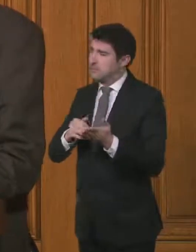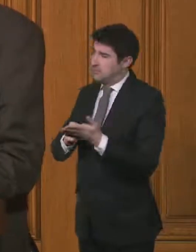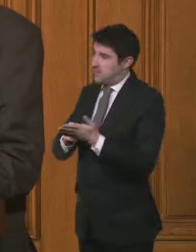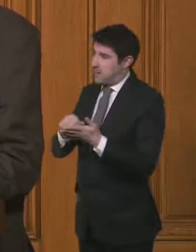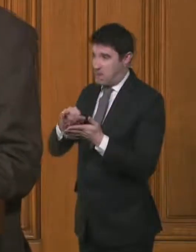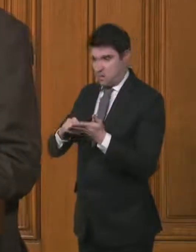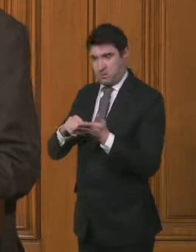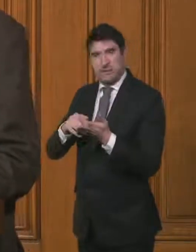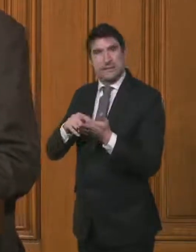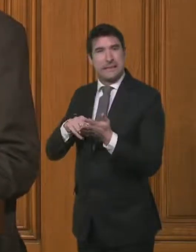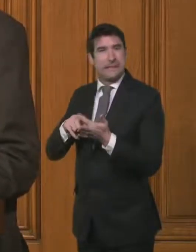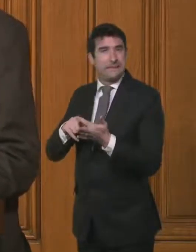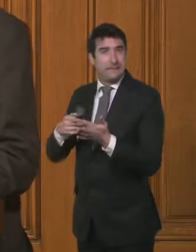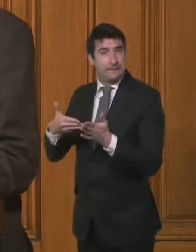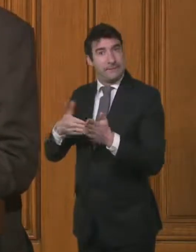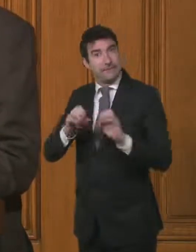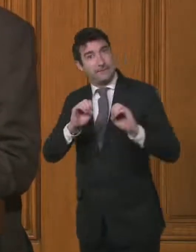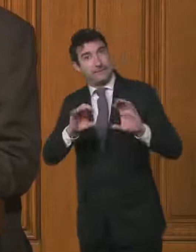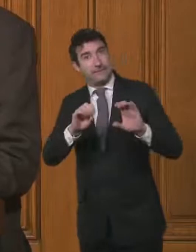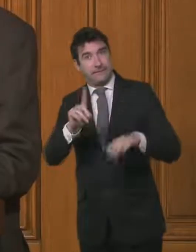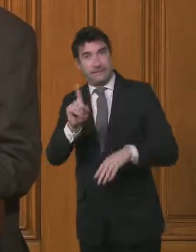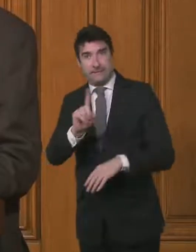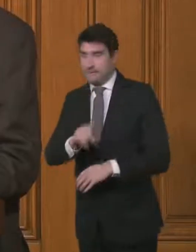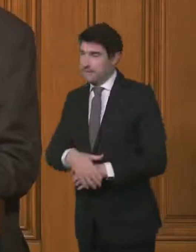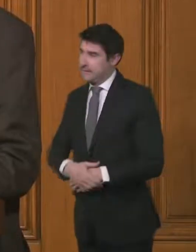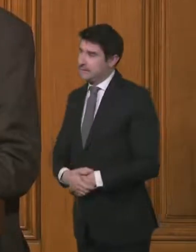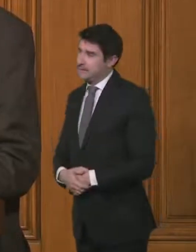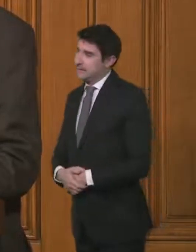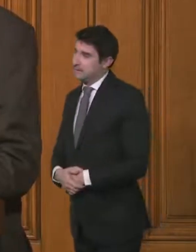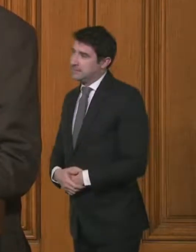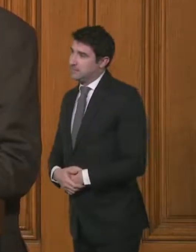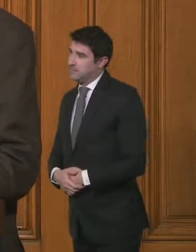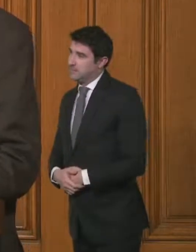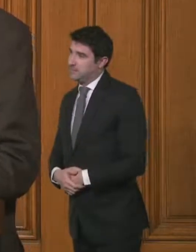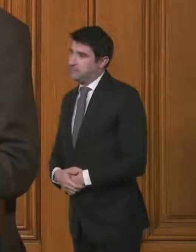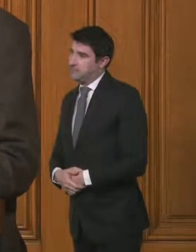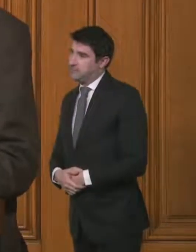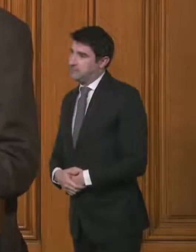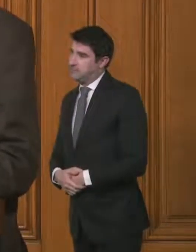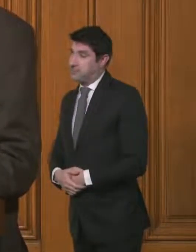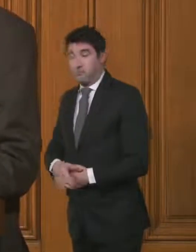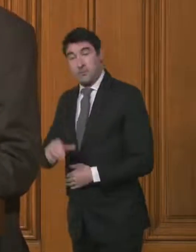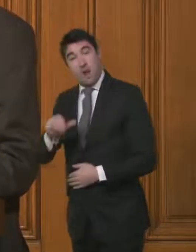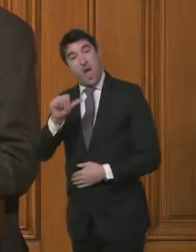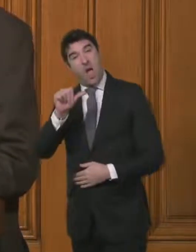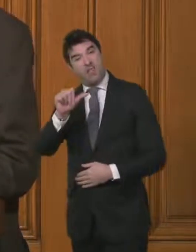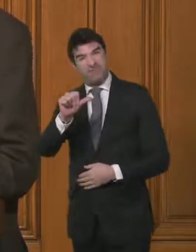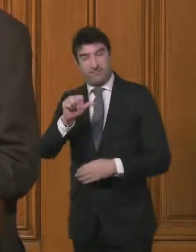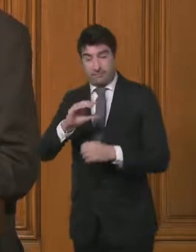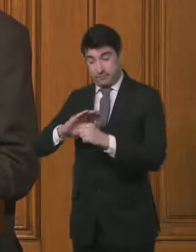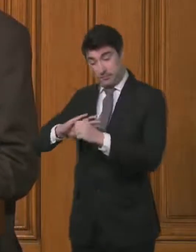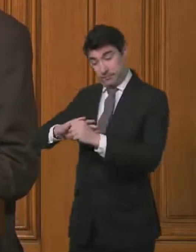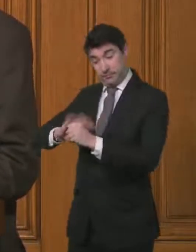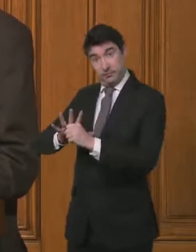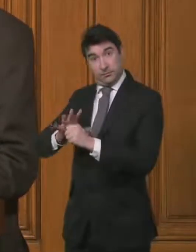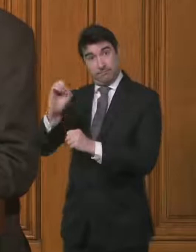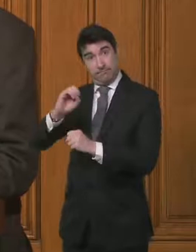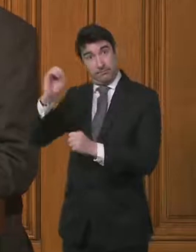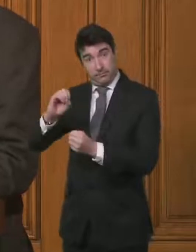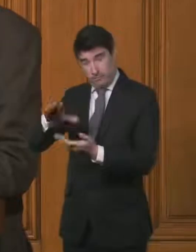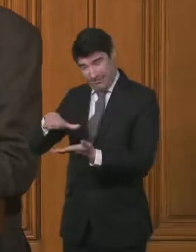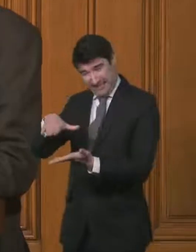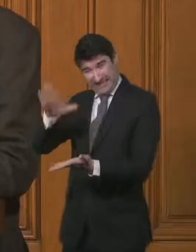as JVT has shown you in the slides, high infection rates from COVID are causing significant pressure on